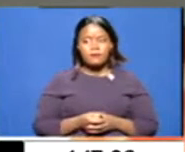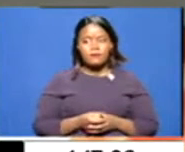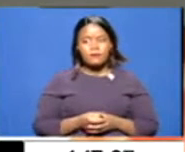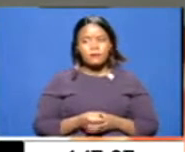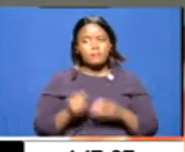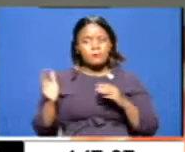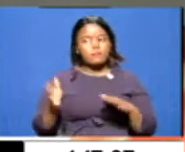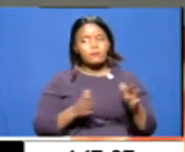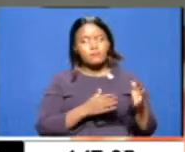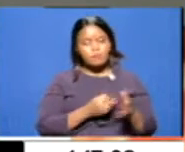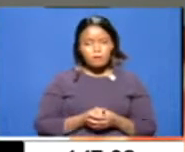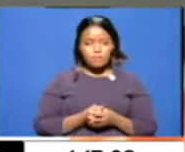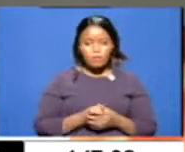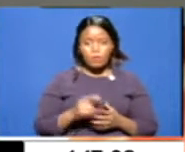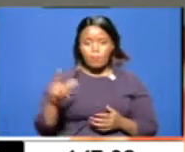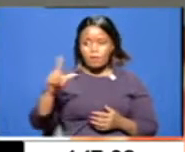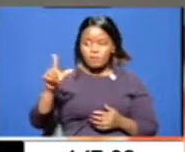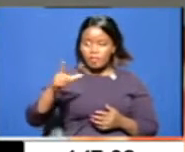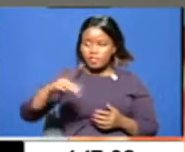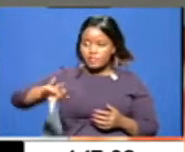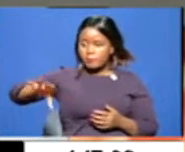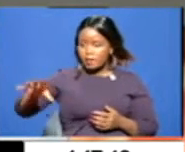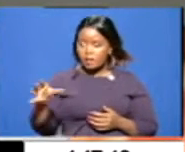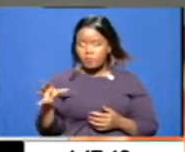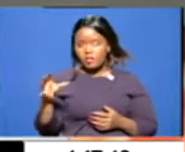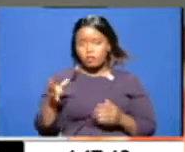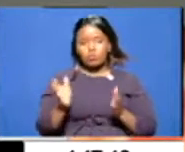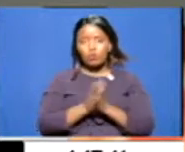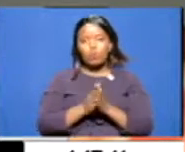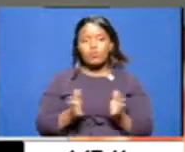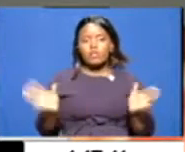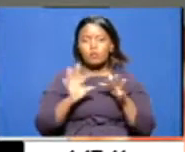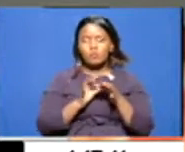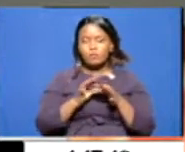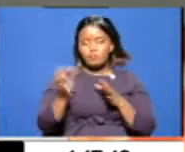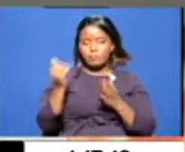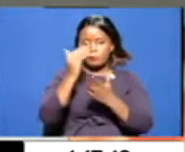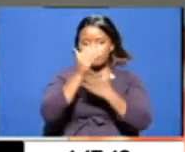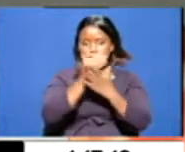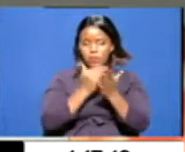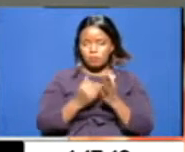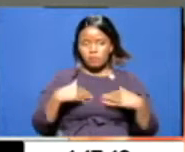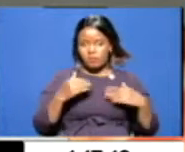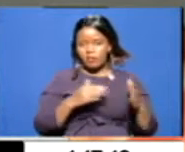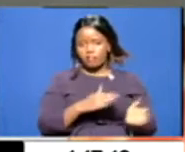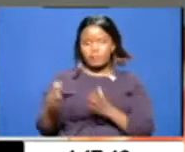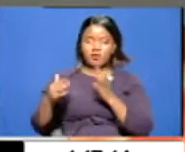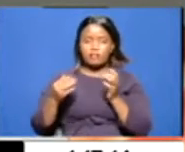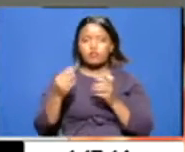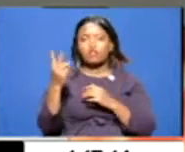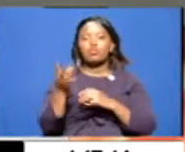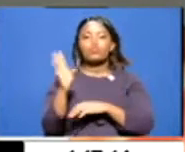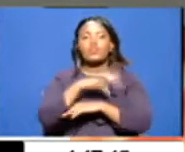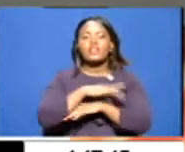Laikipia County Administration, in collaboration with the AMAYA Triangle Initiative, have organized a two-day sports day in Kirima